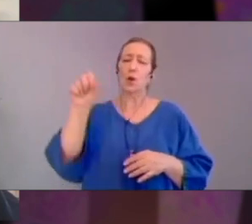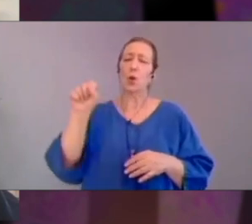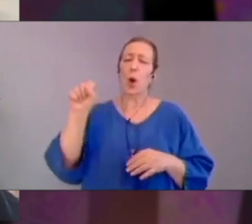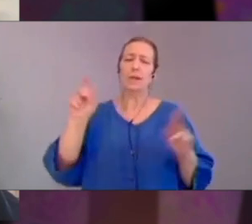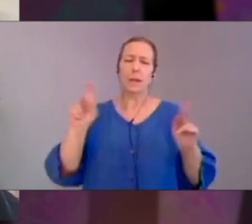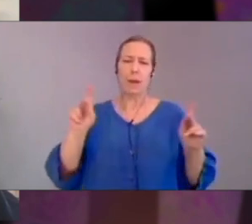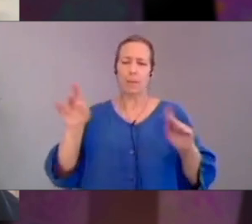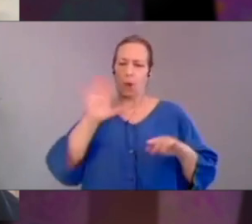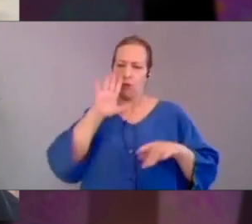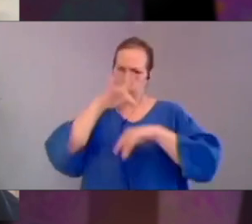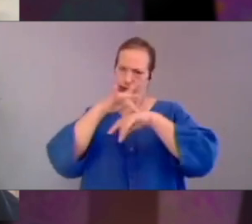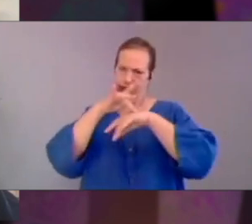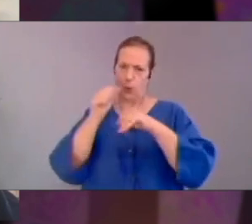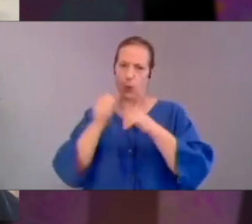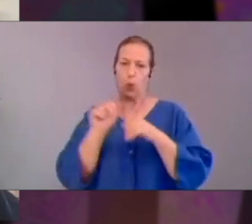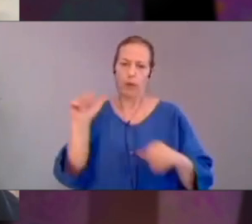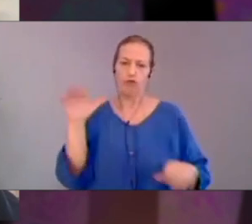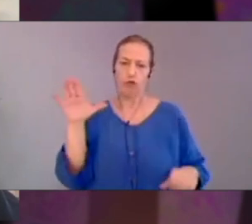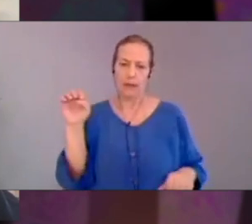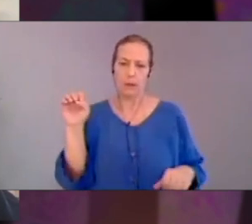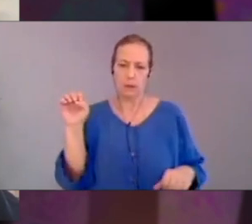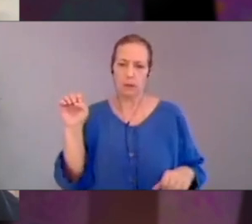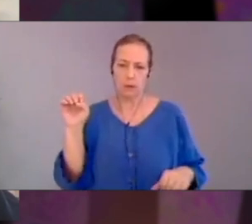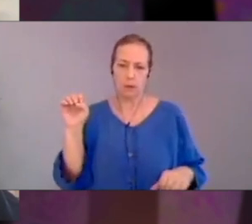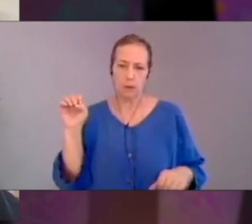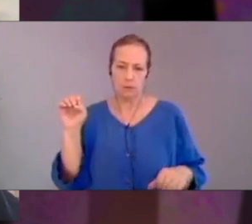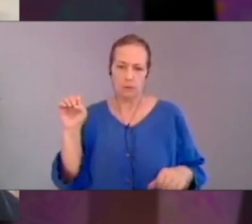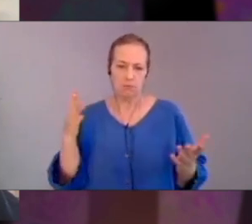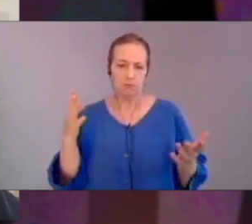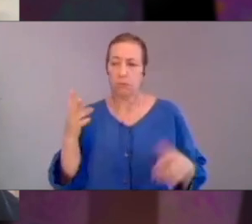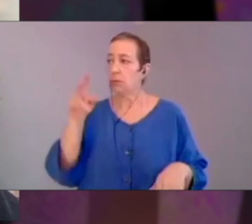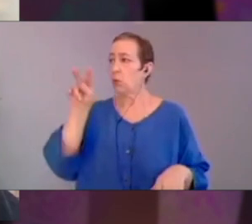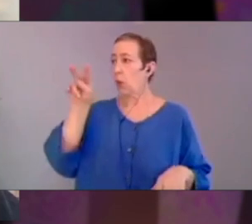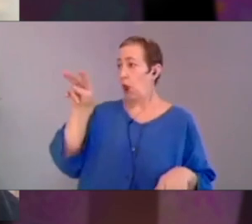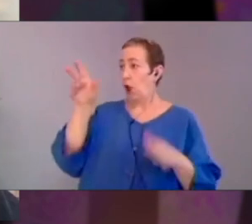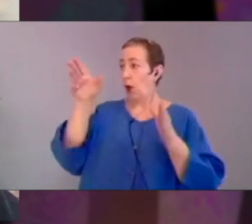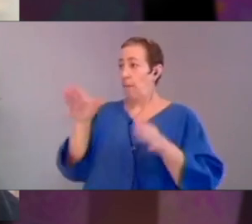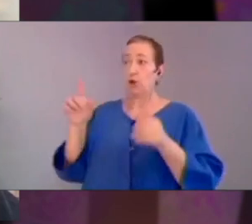the world, right? It's one of the first things we notice about a person. So